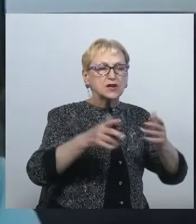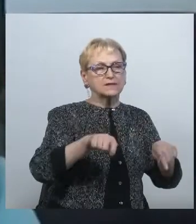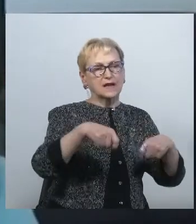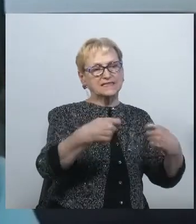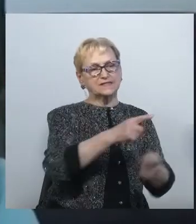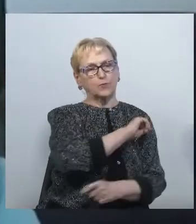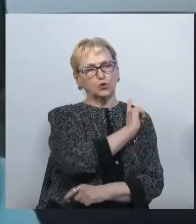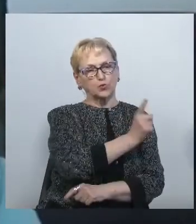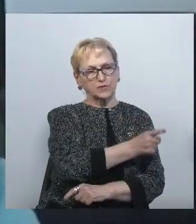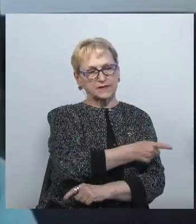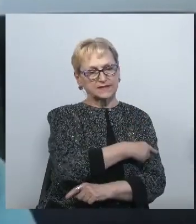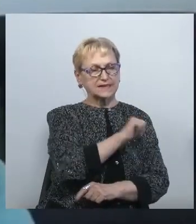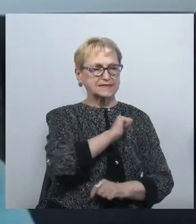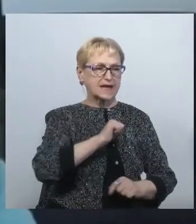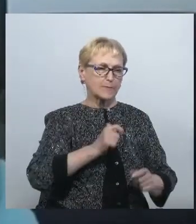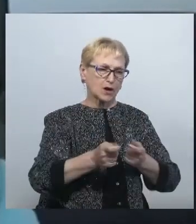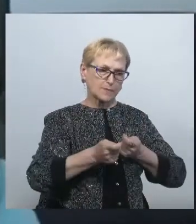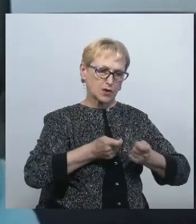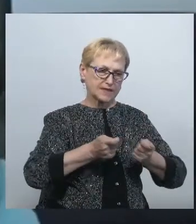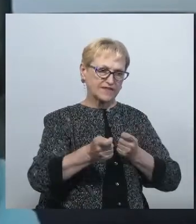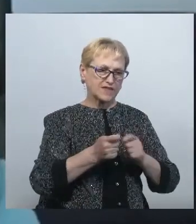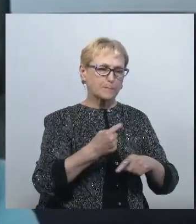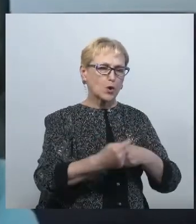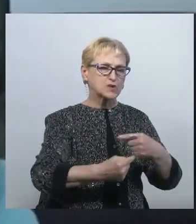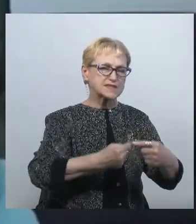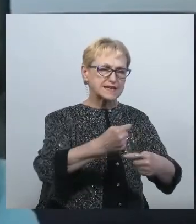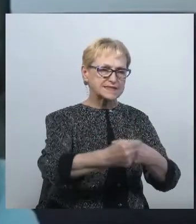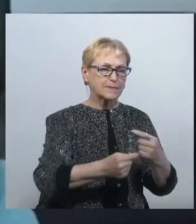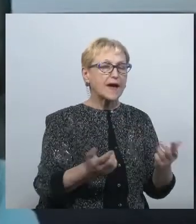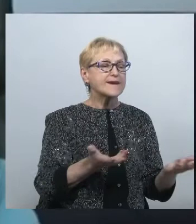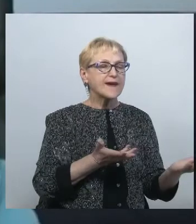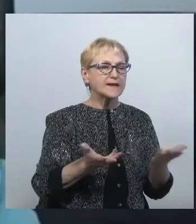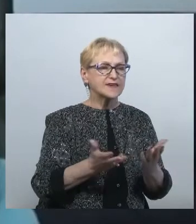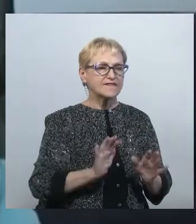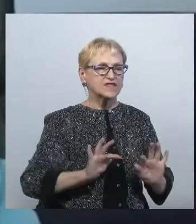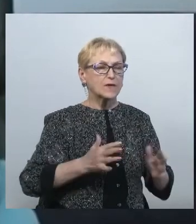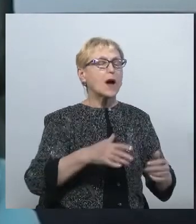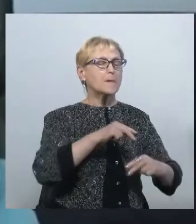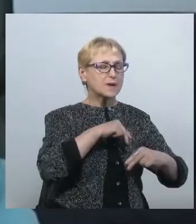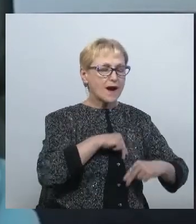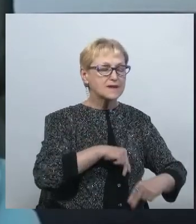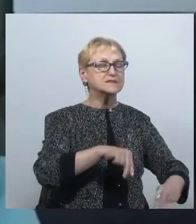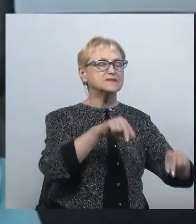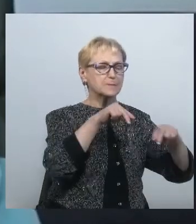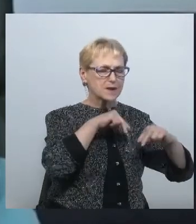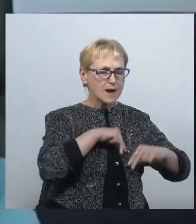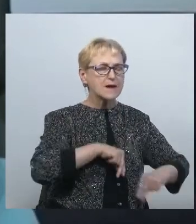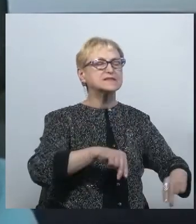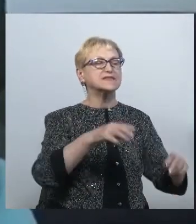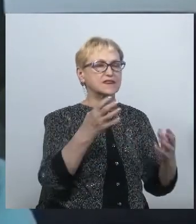more strength and power to self-regulatory processes which take place in Ukraine. So work